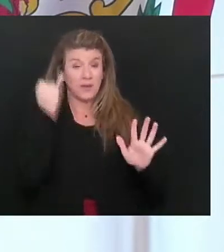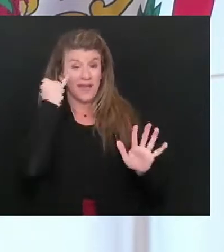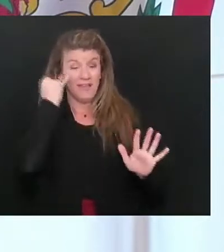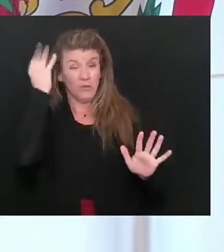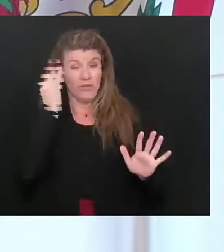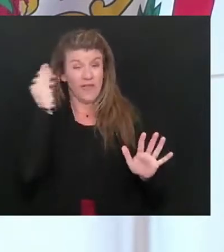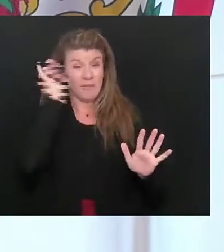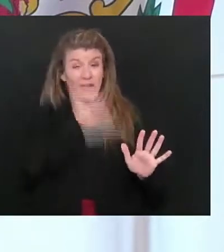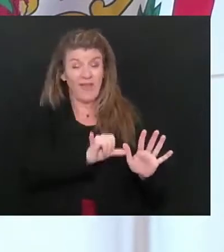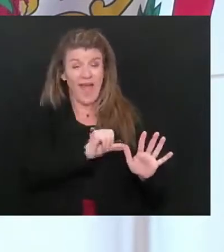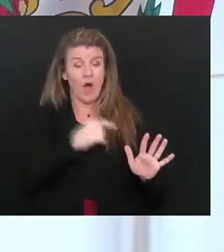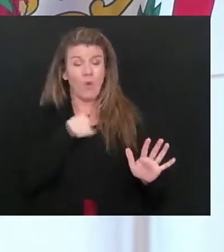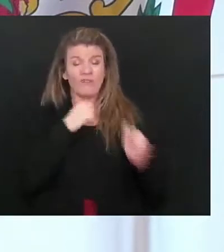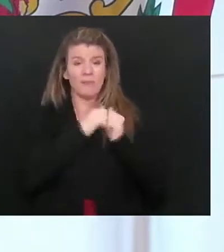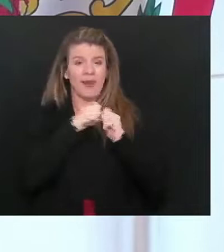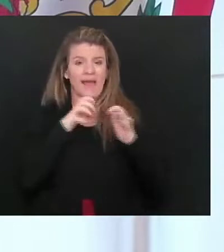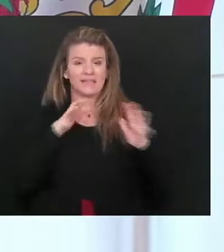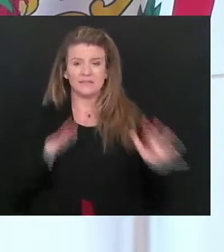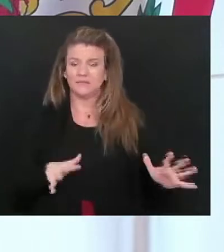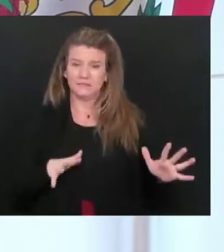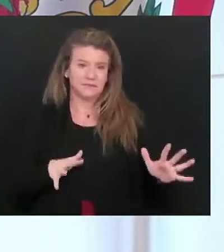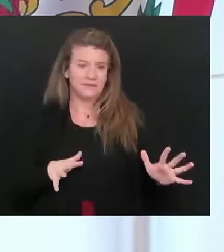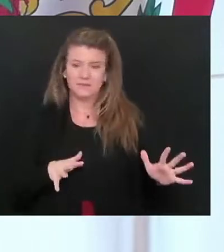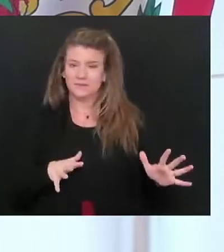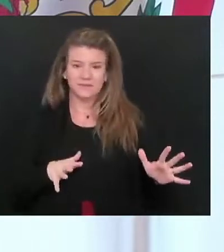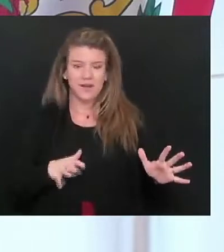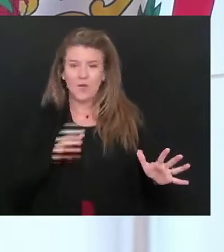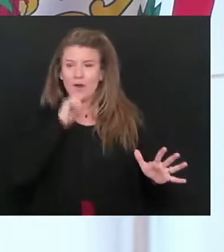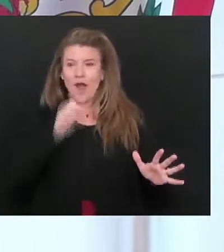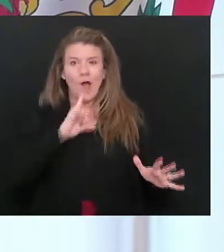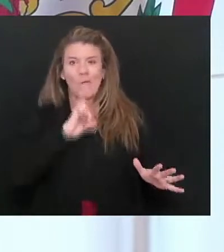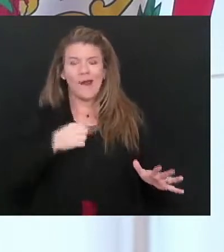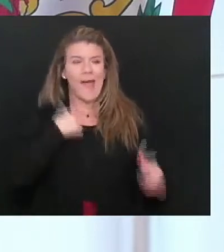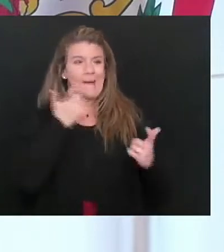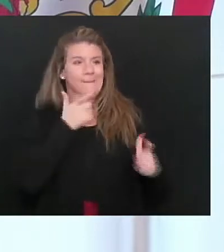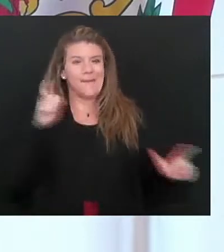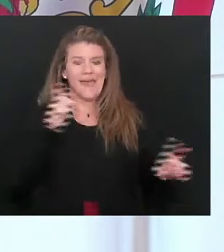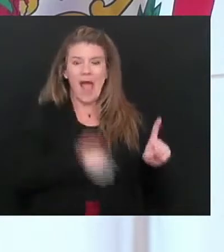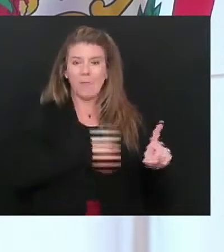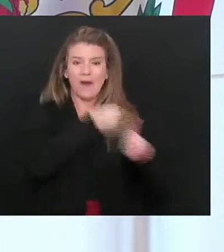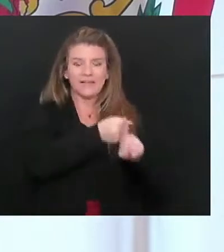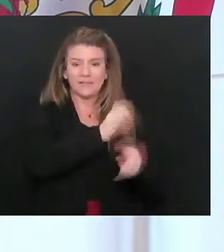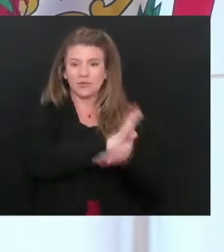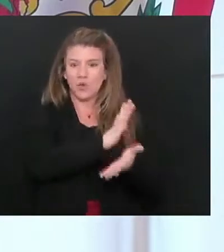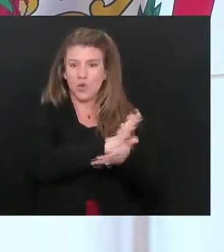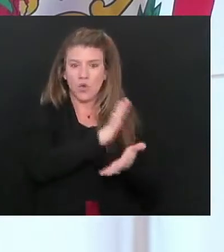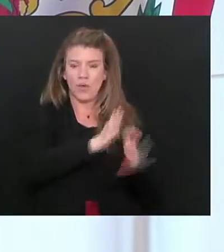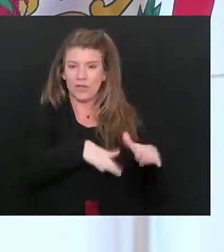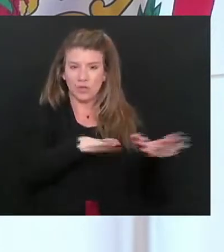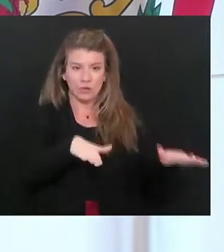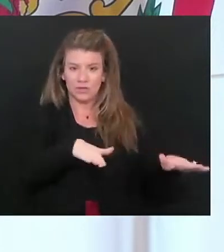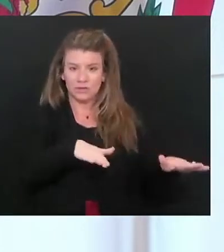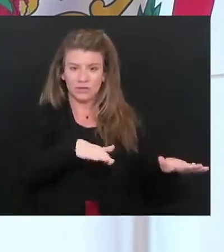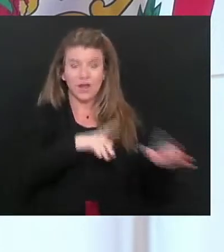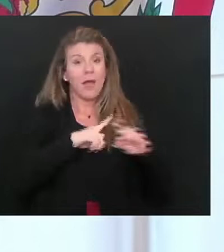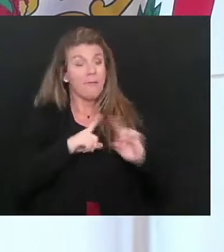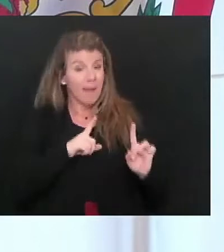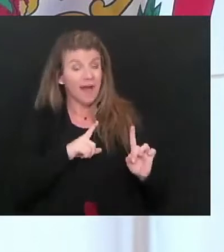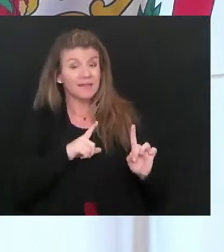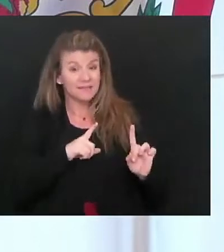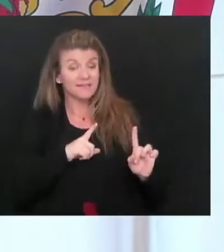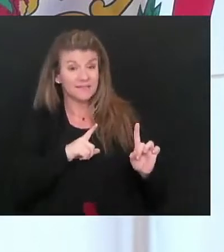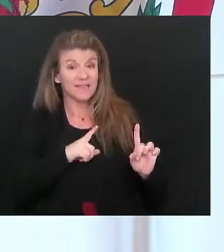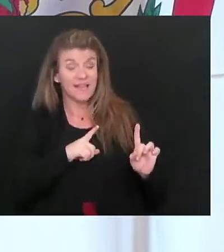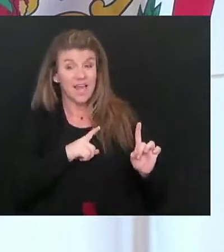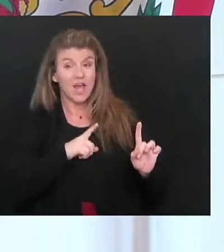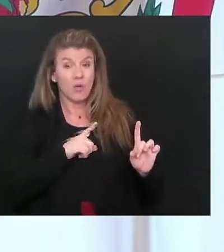it, we've been blessed by not having outbreaks in our schools with our children and everything. But so